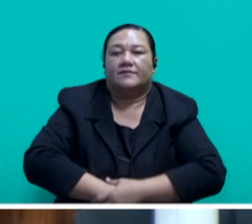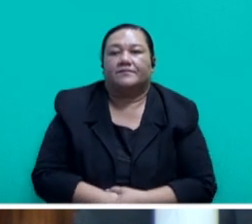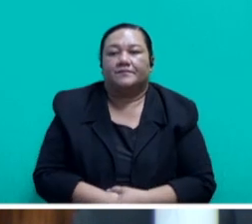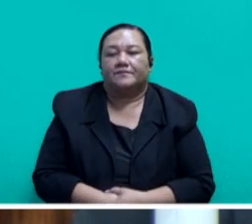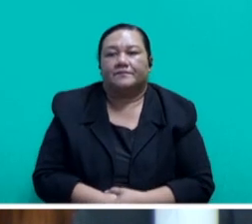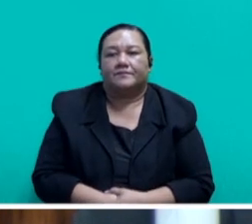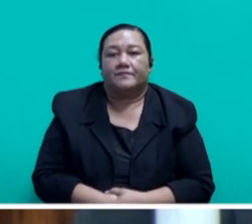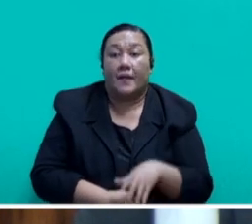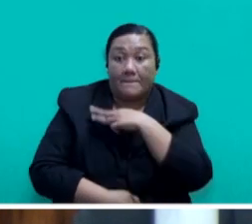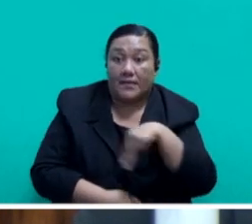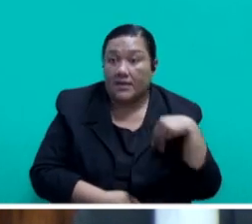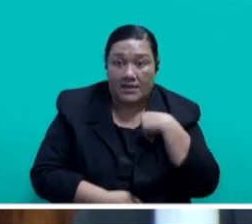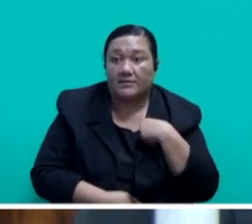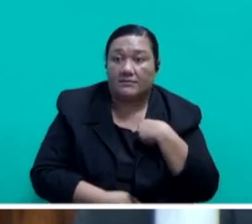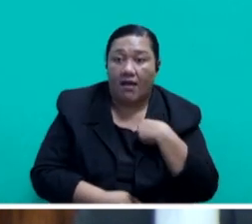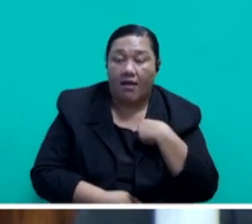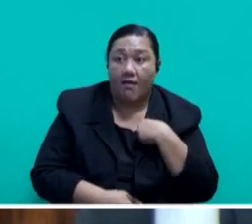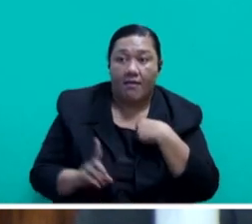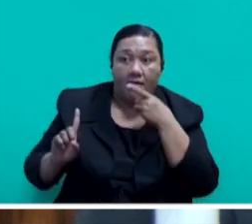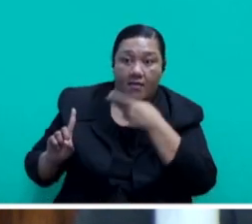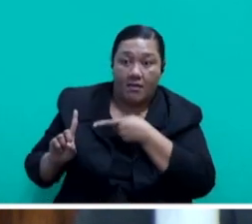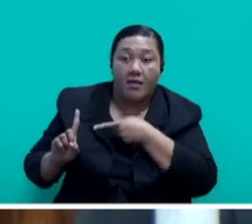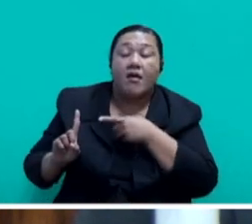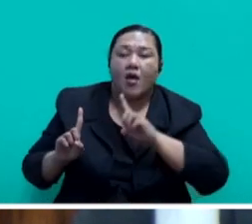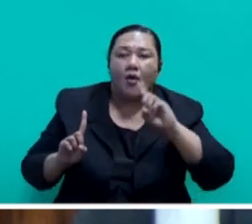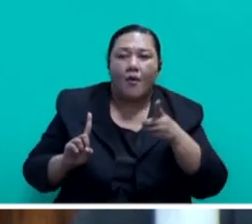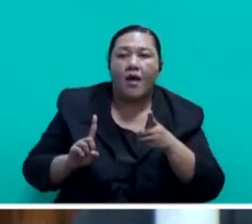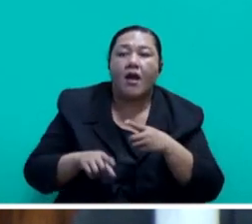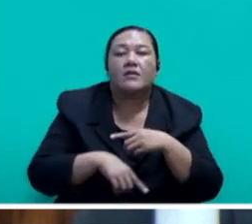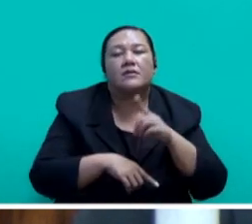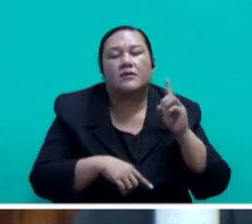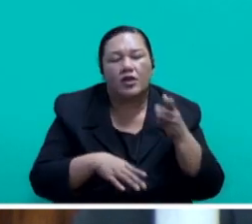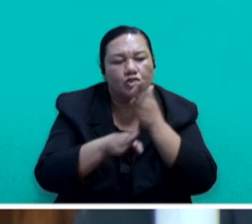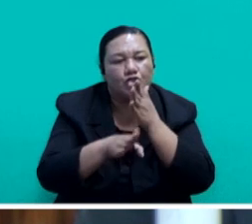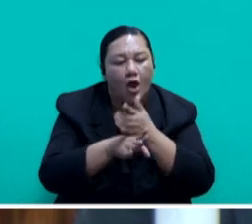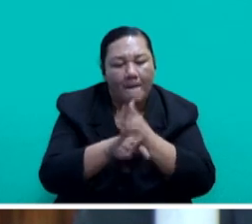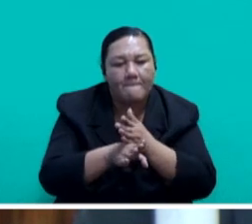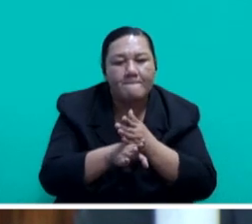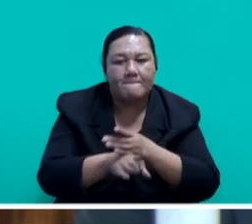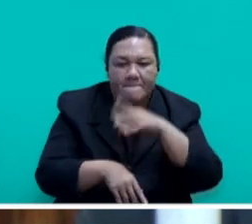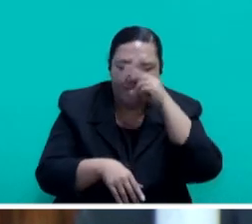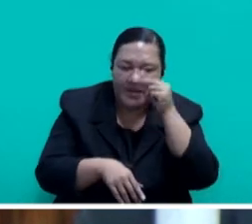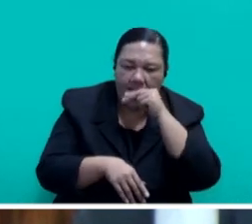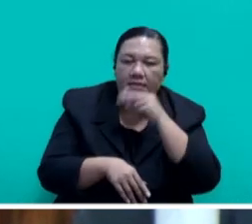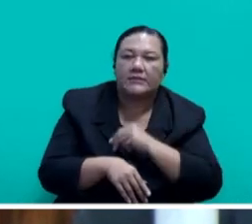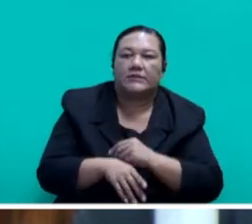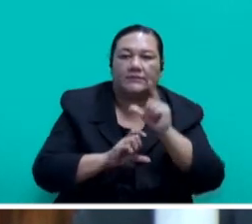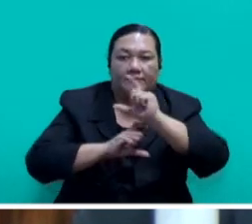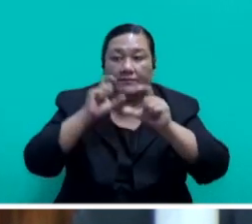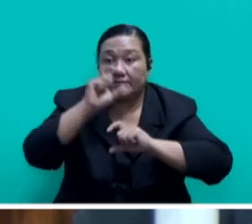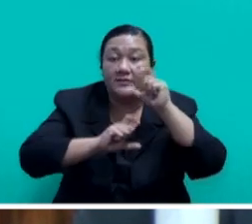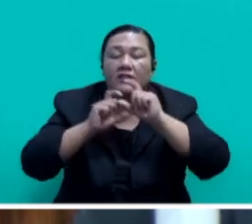The Minister has defined job responsibilities and key performance indicators or KPIs to improve